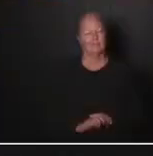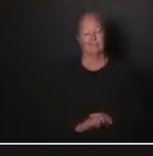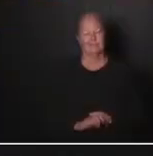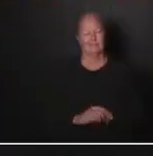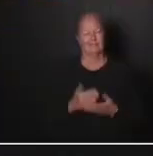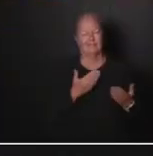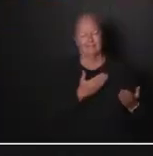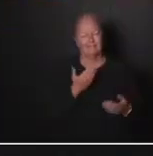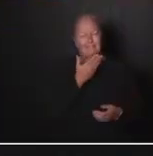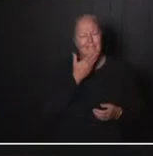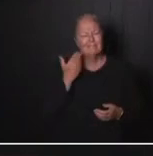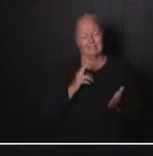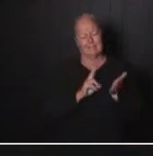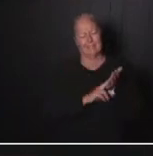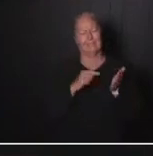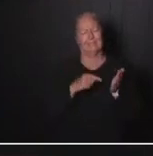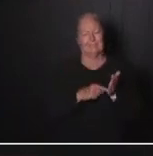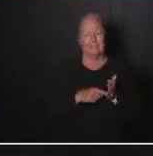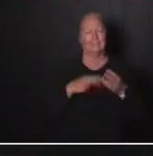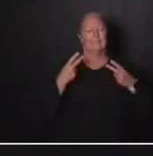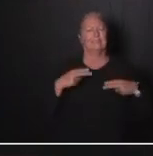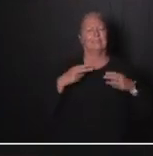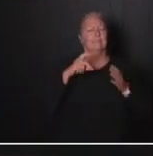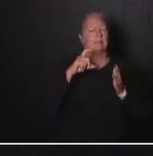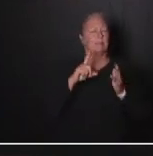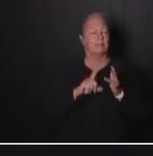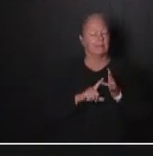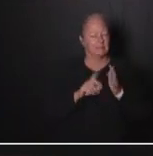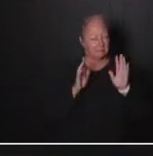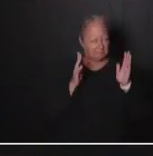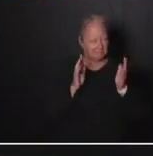the beautiful work of the NT Dance Company.